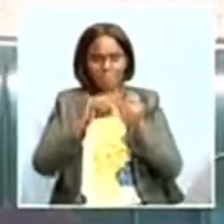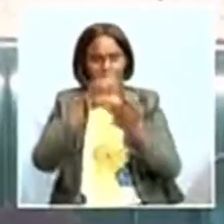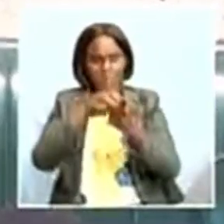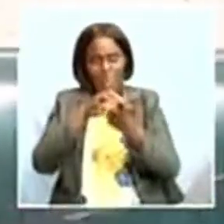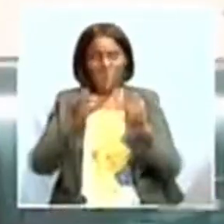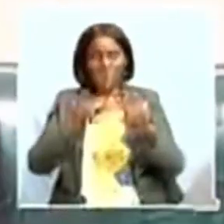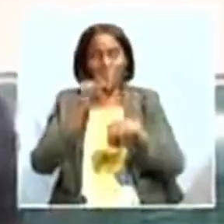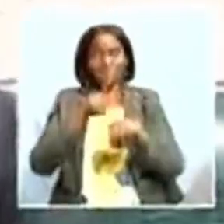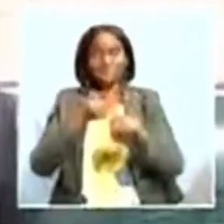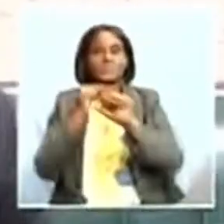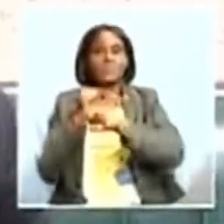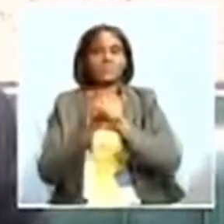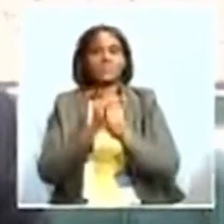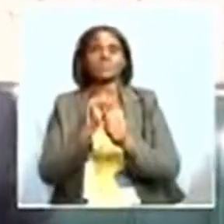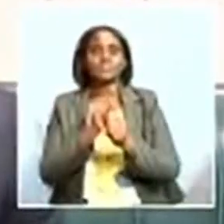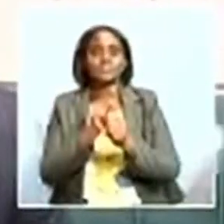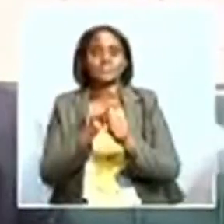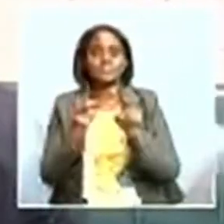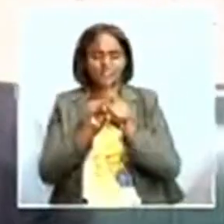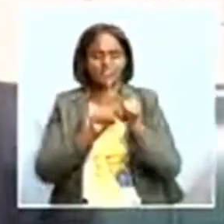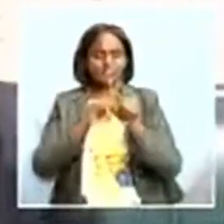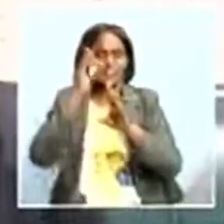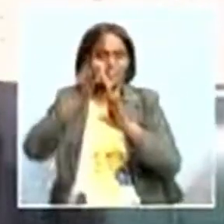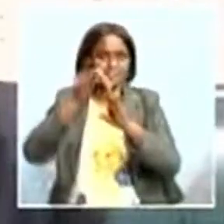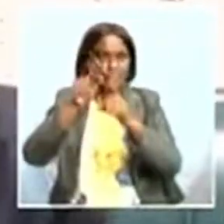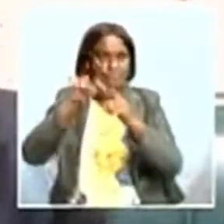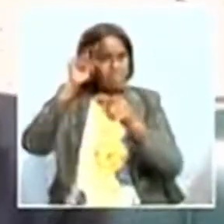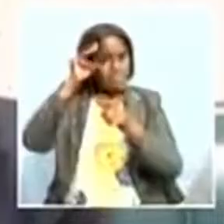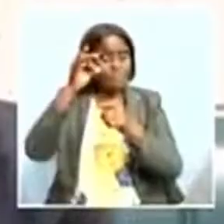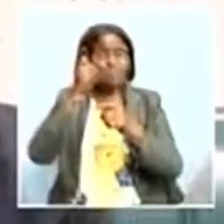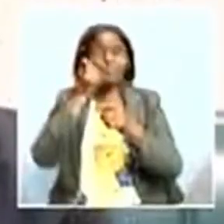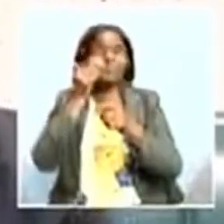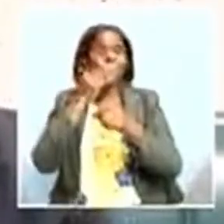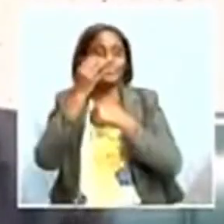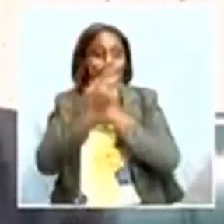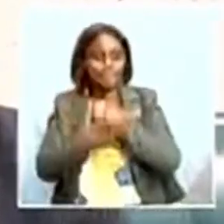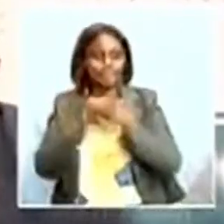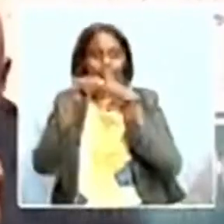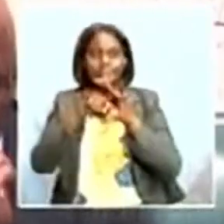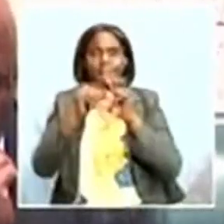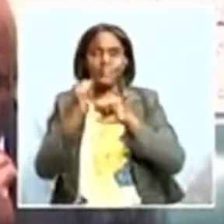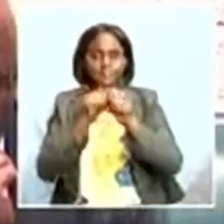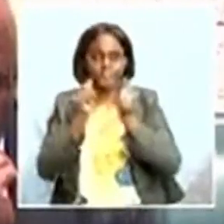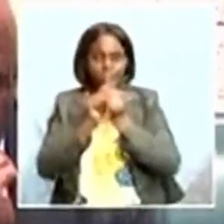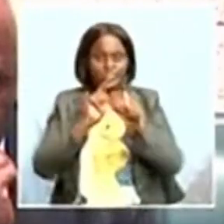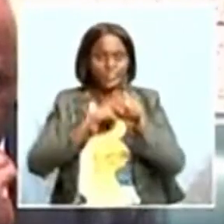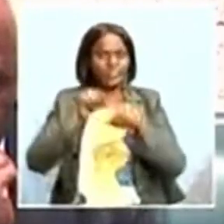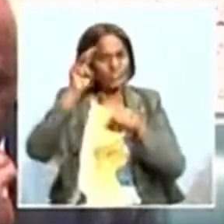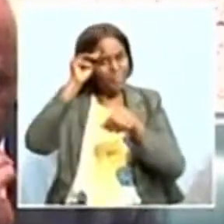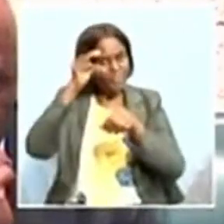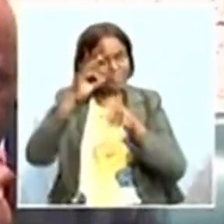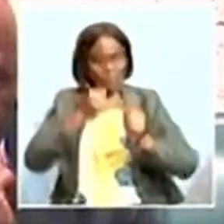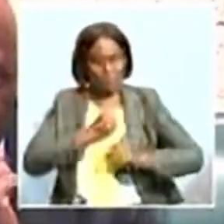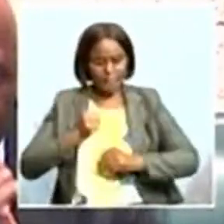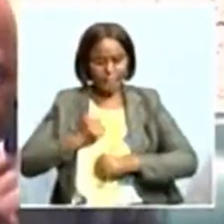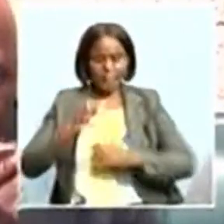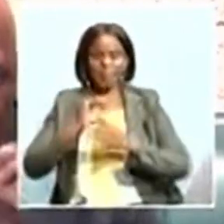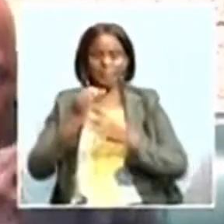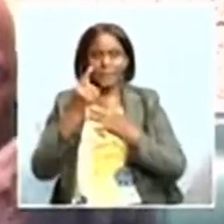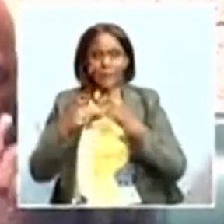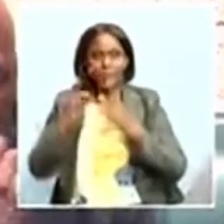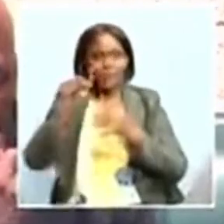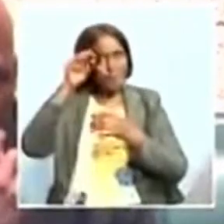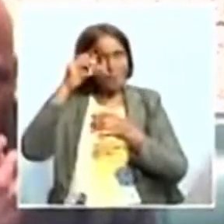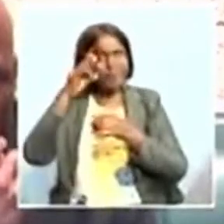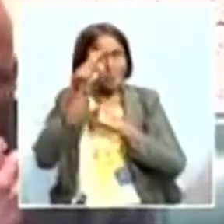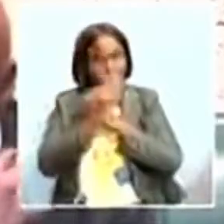national security directed to the Minister of Home Affairs and Internal Security, the Minister of Defense, and/or the Minister of